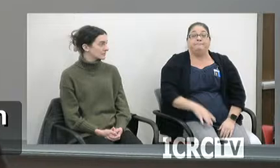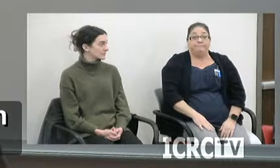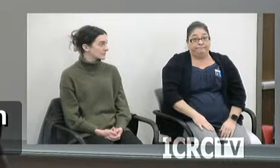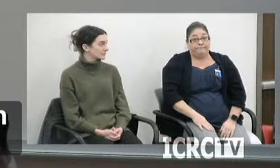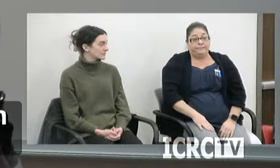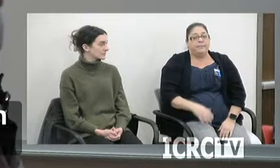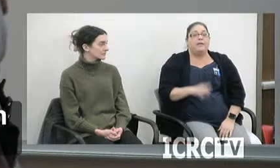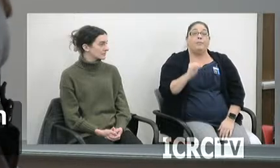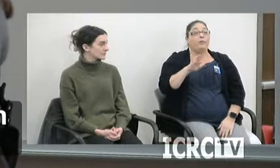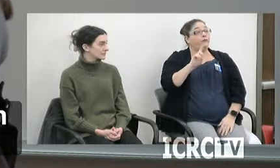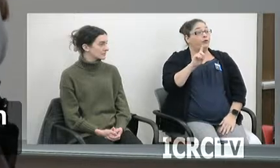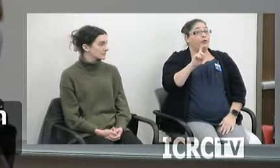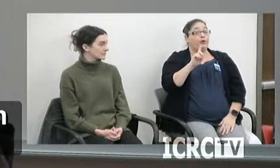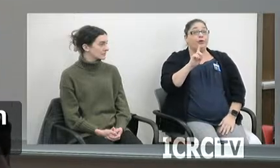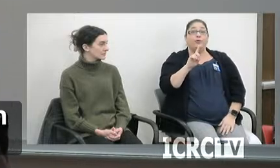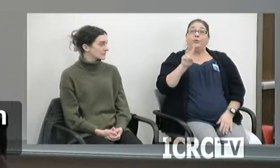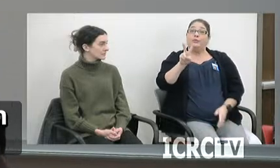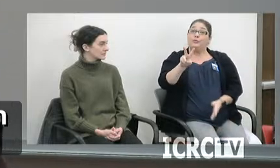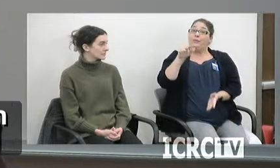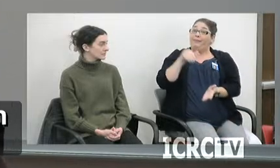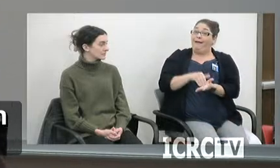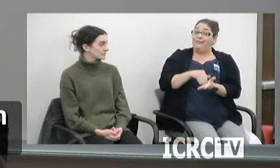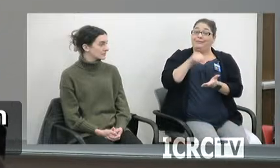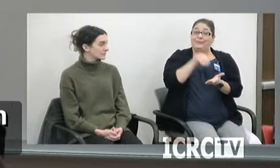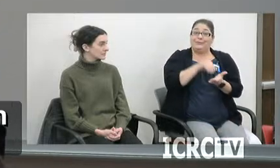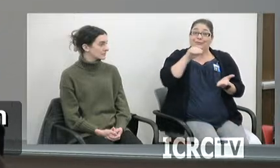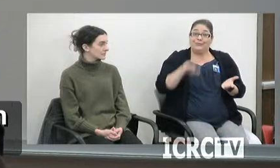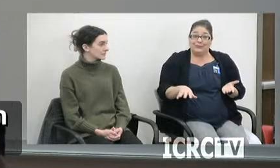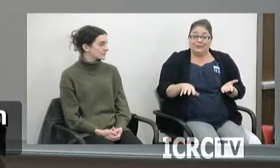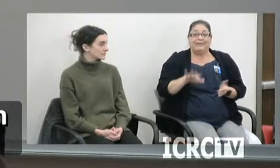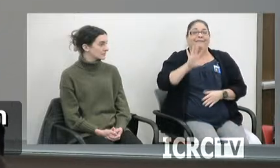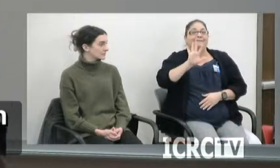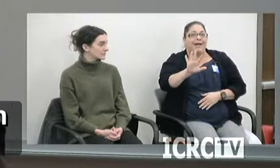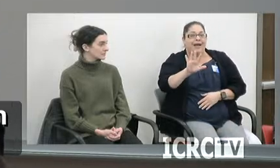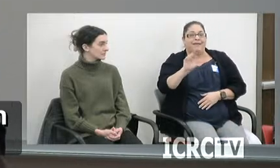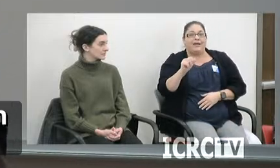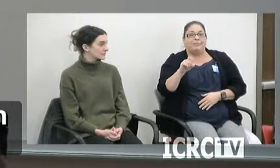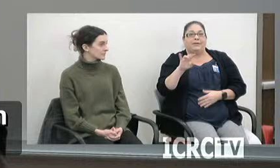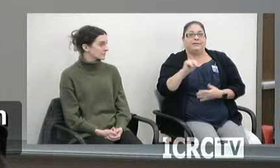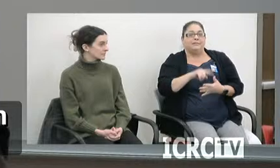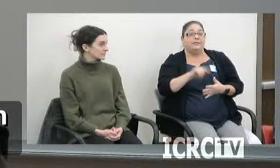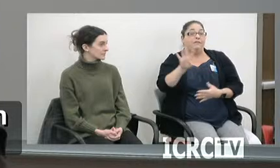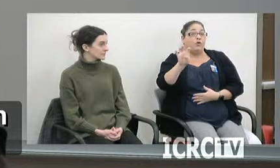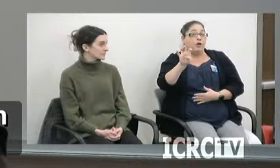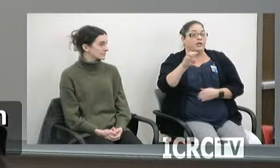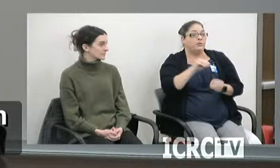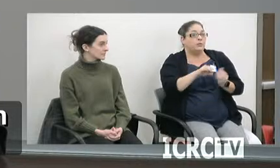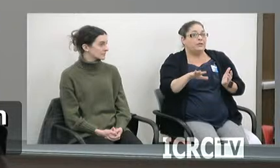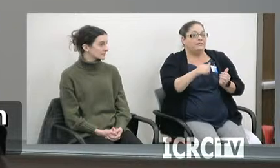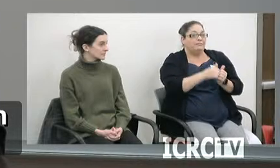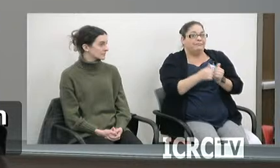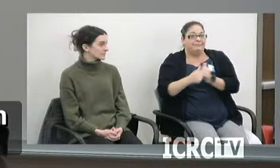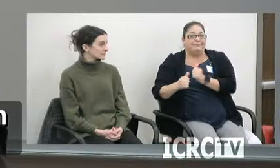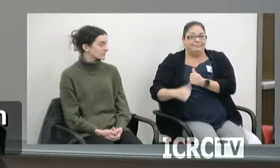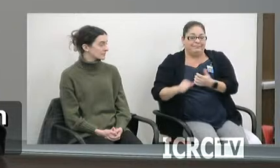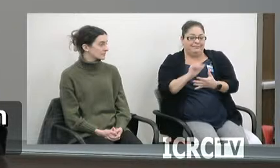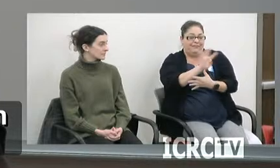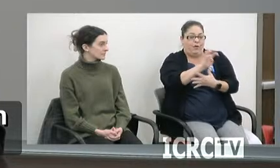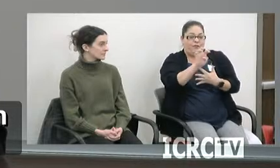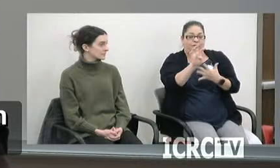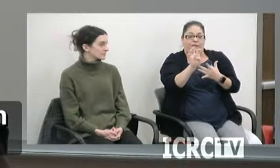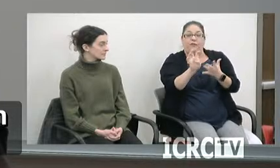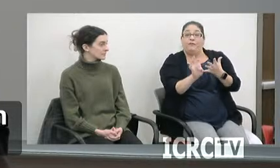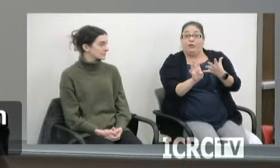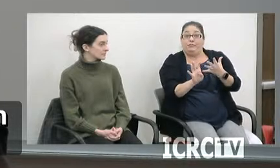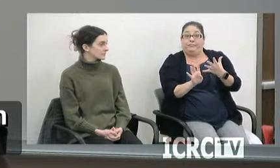Milford High School, 2,000 students, 5 admins, 400 students per